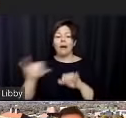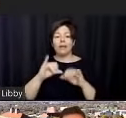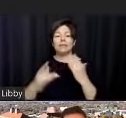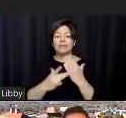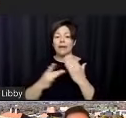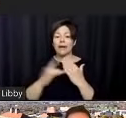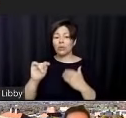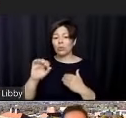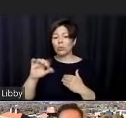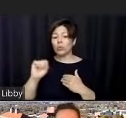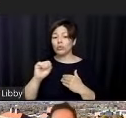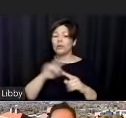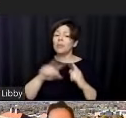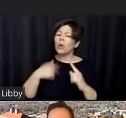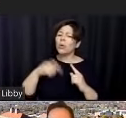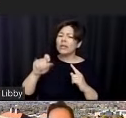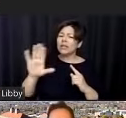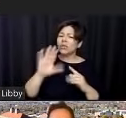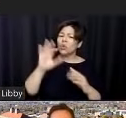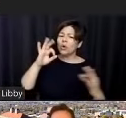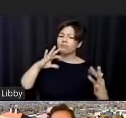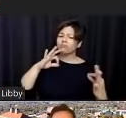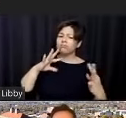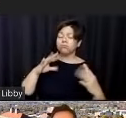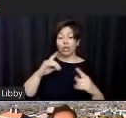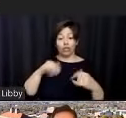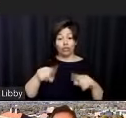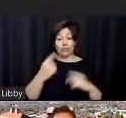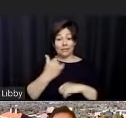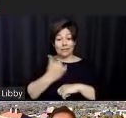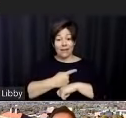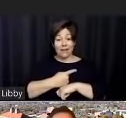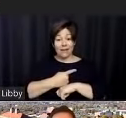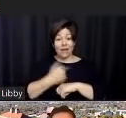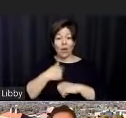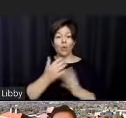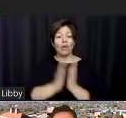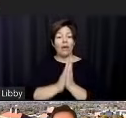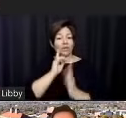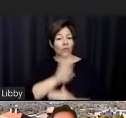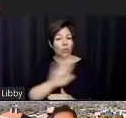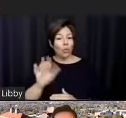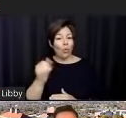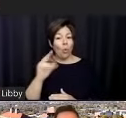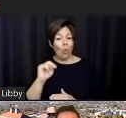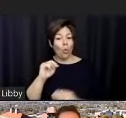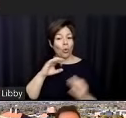need your input. So throughout the course of today, we will be asking for your input.